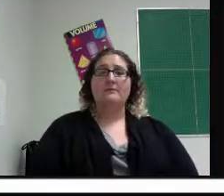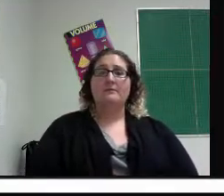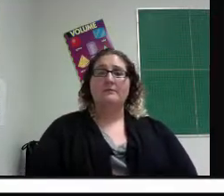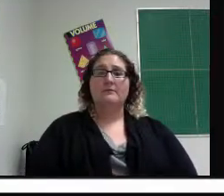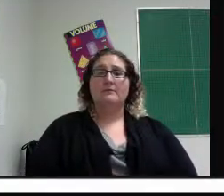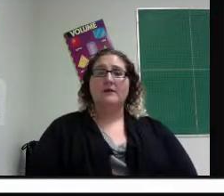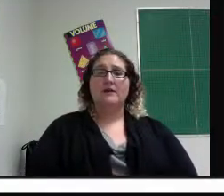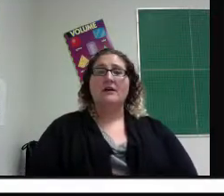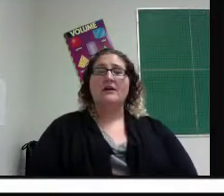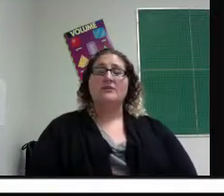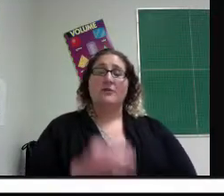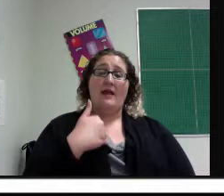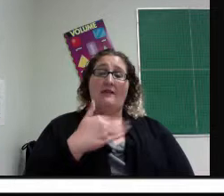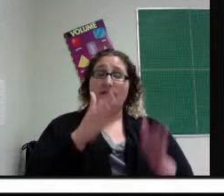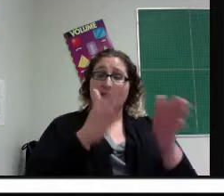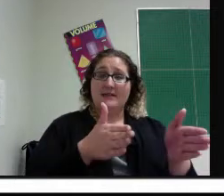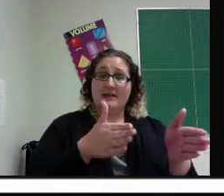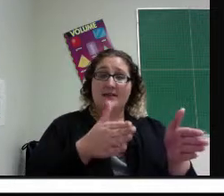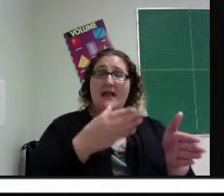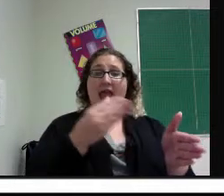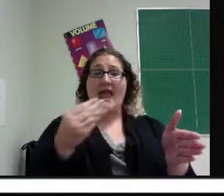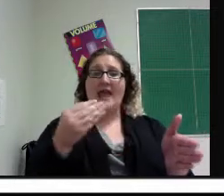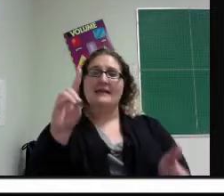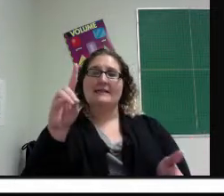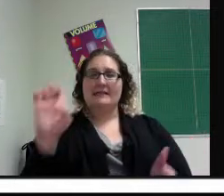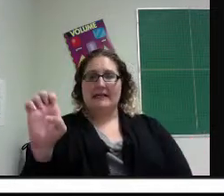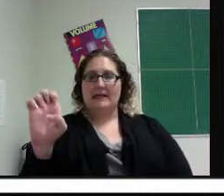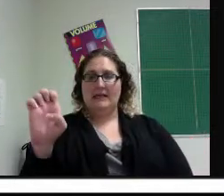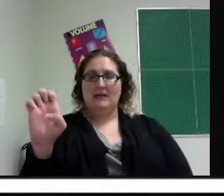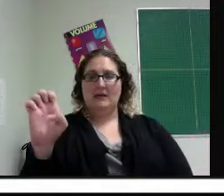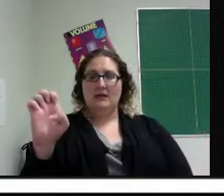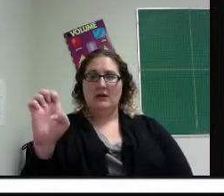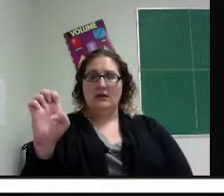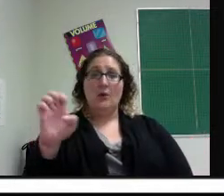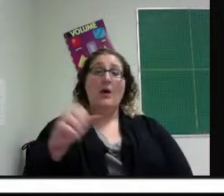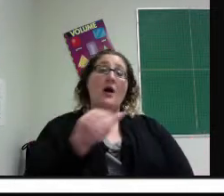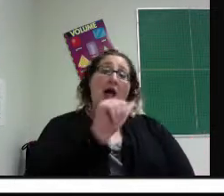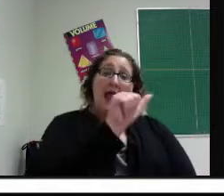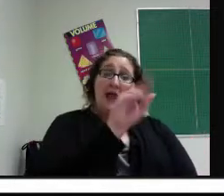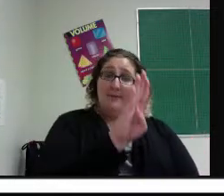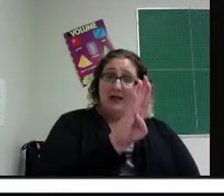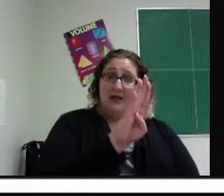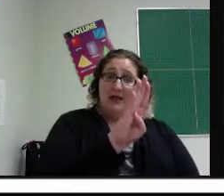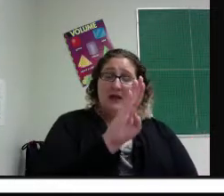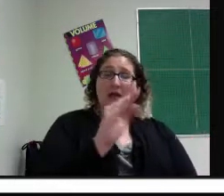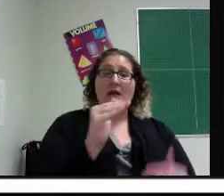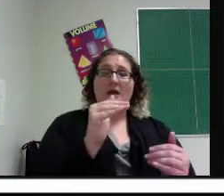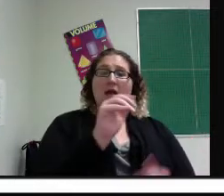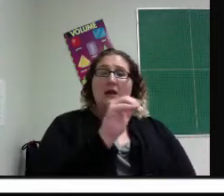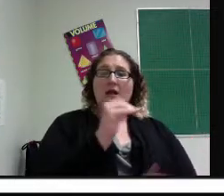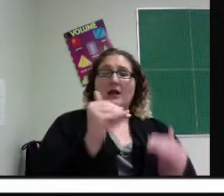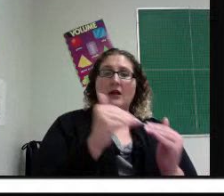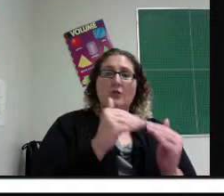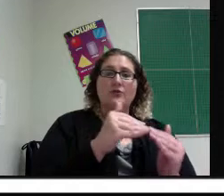So I have this linked, and DE. Well, AB is 2,